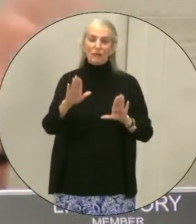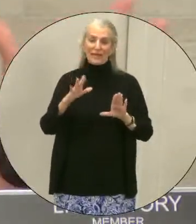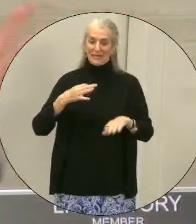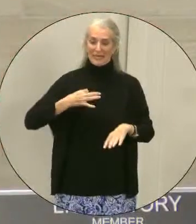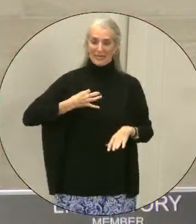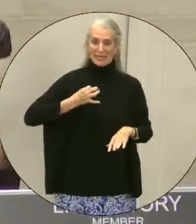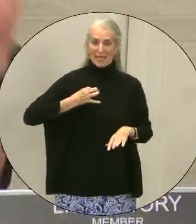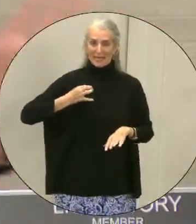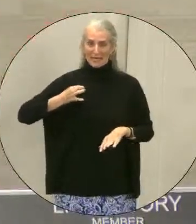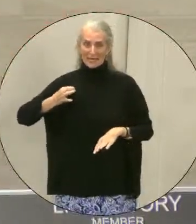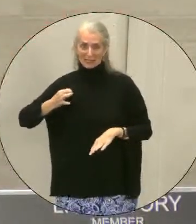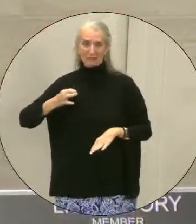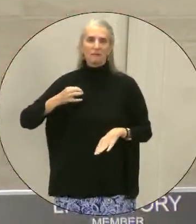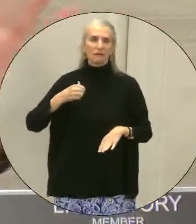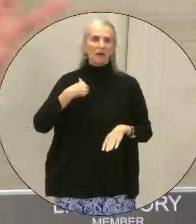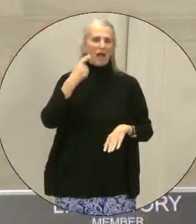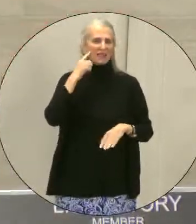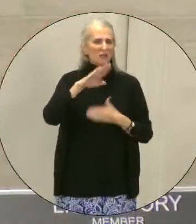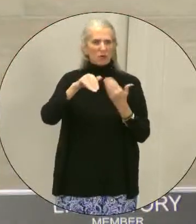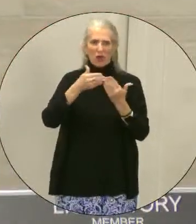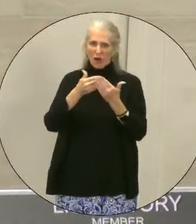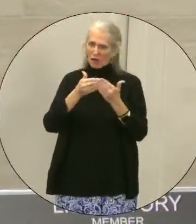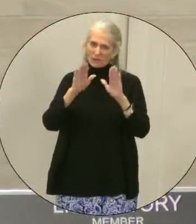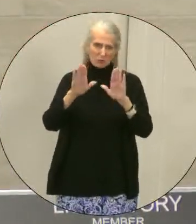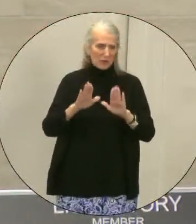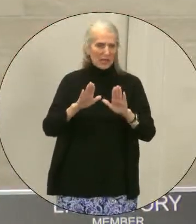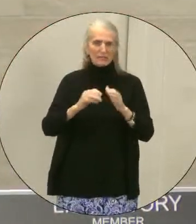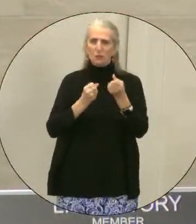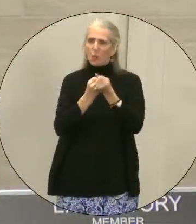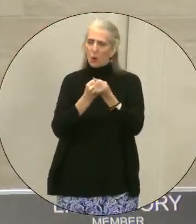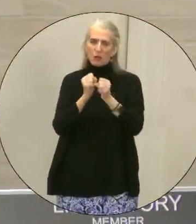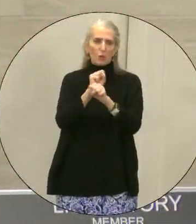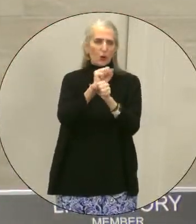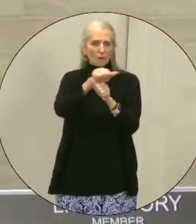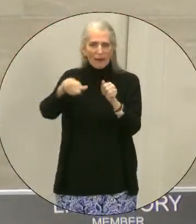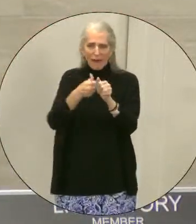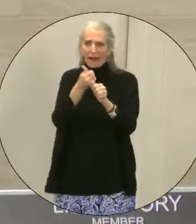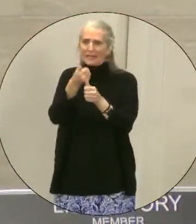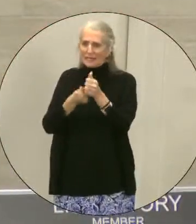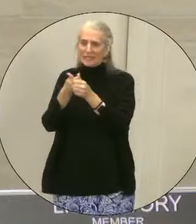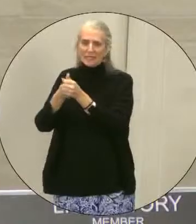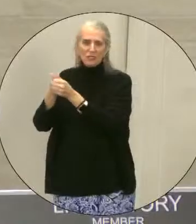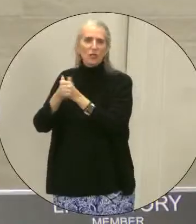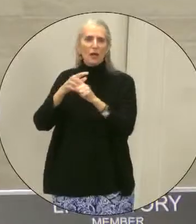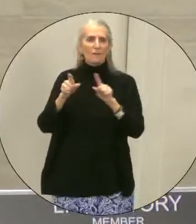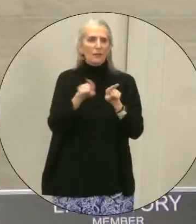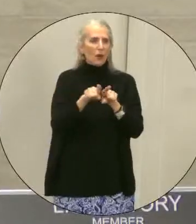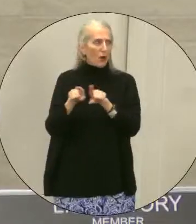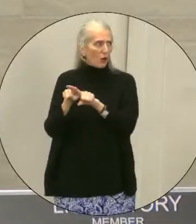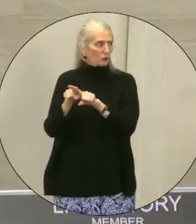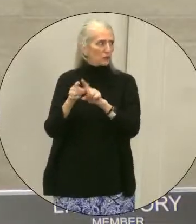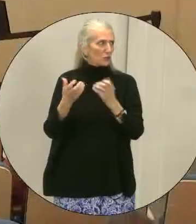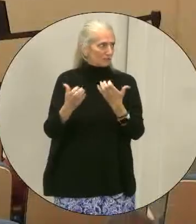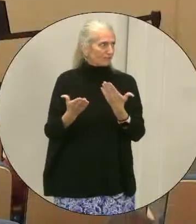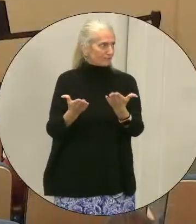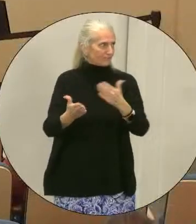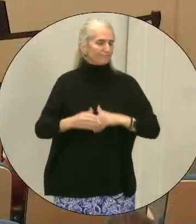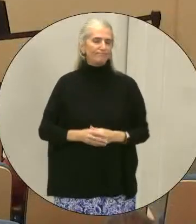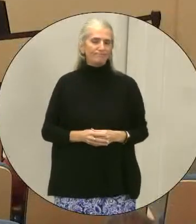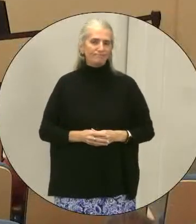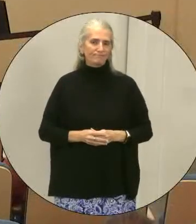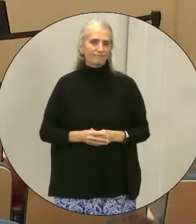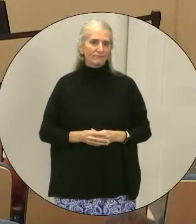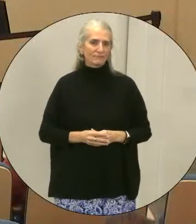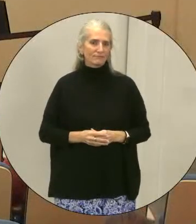think they all have strengths, and I would get behind and support and work with whoever. I think we have some great options, but I would also put my support behind Joan Ebert.